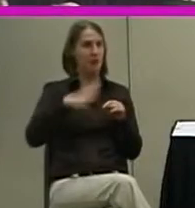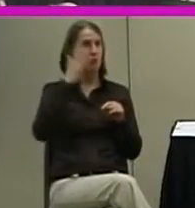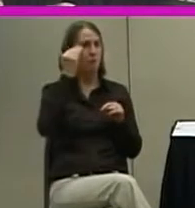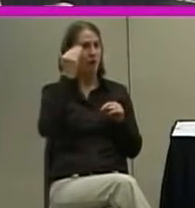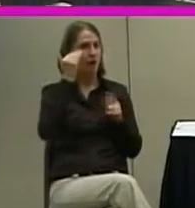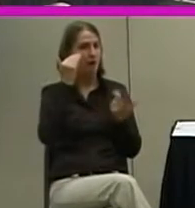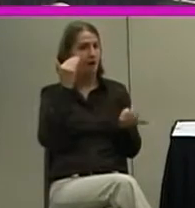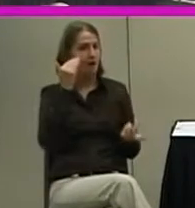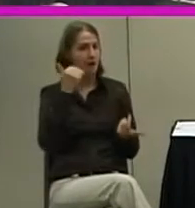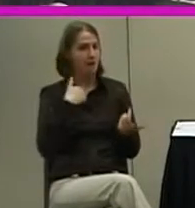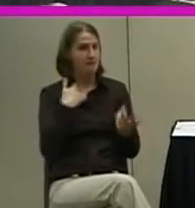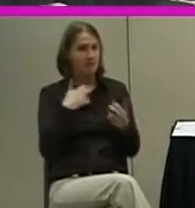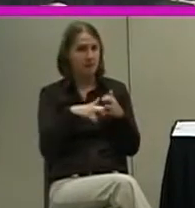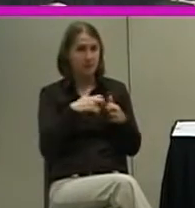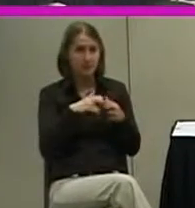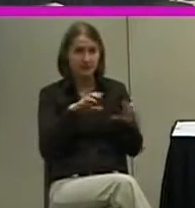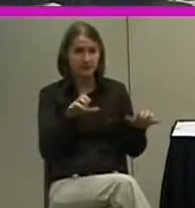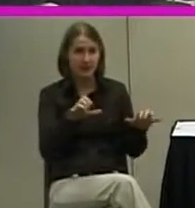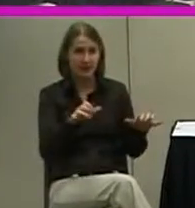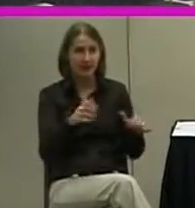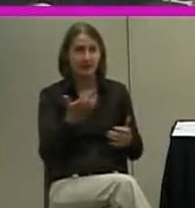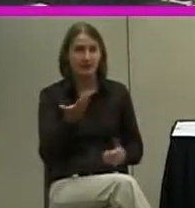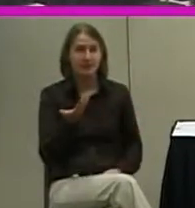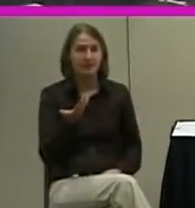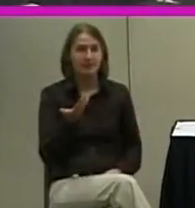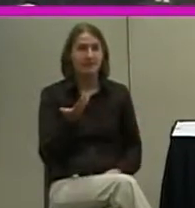kids have problems at the sink?